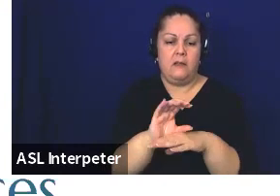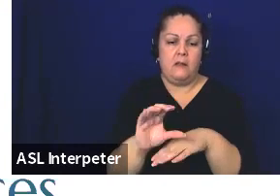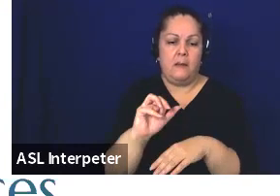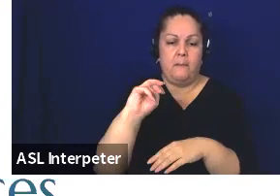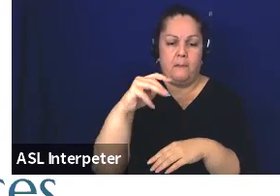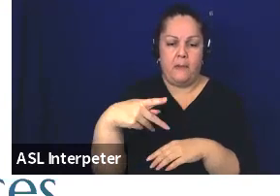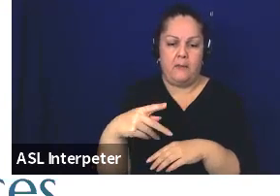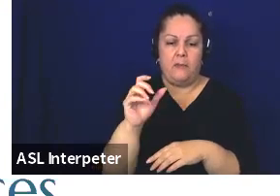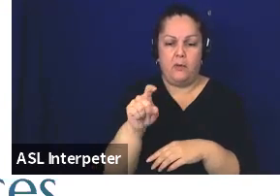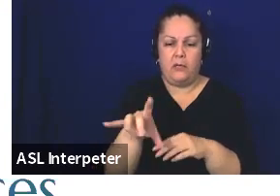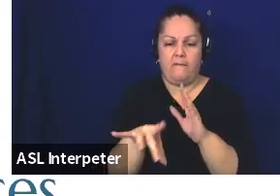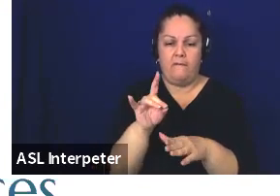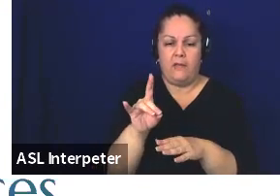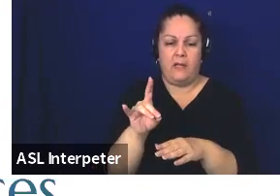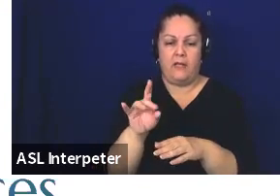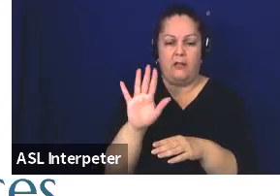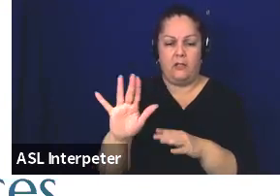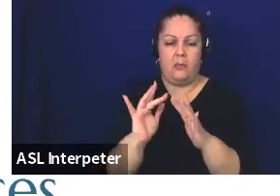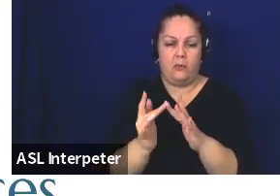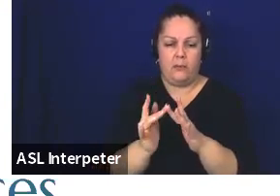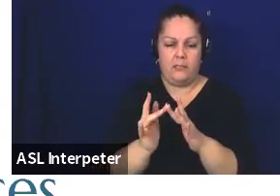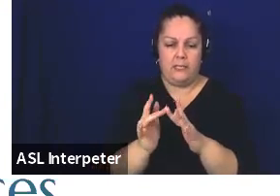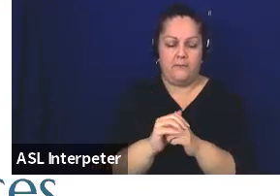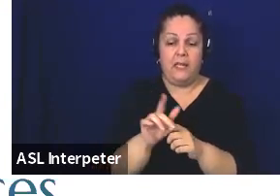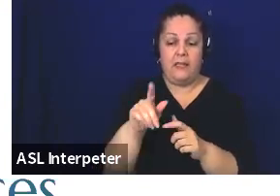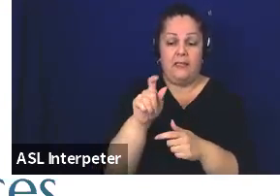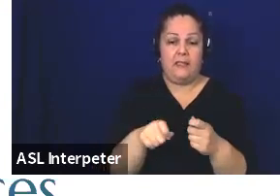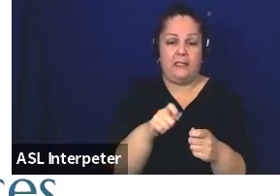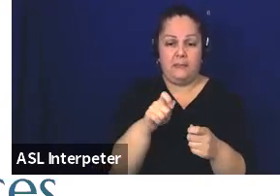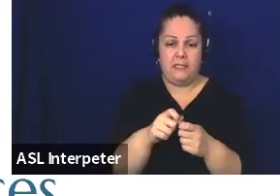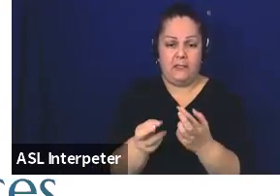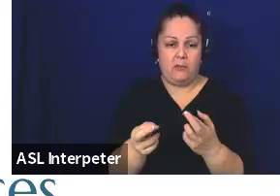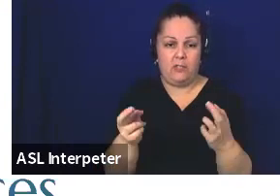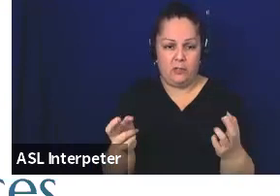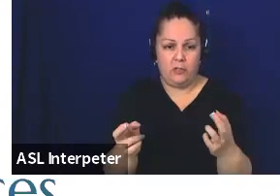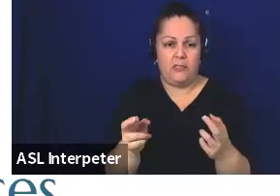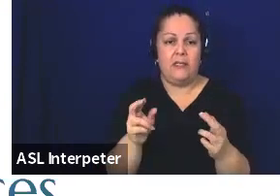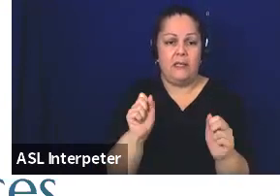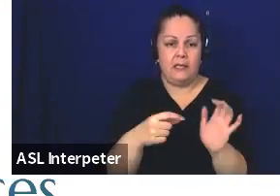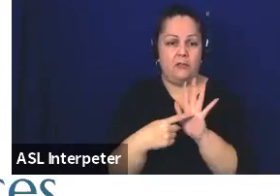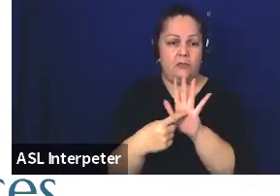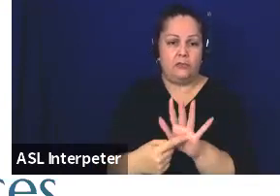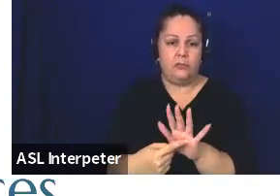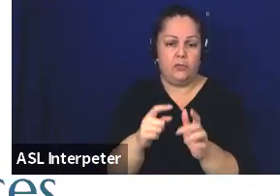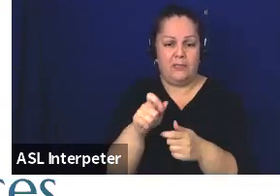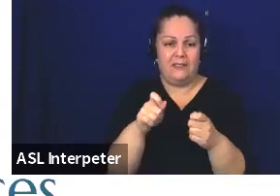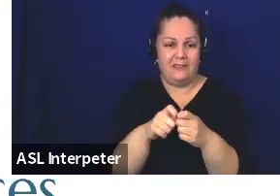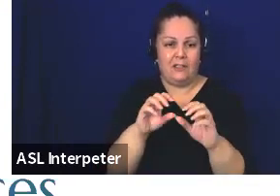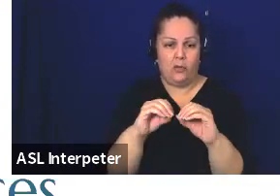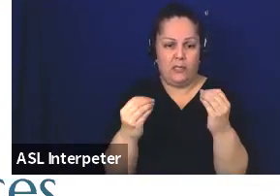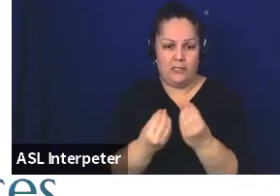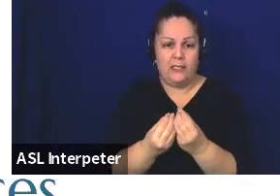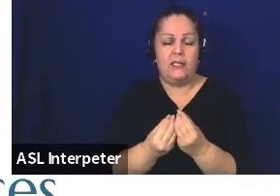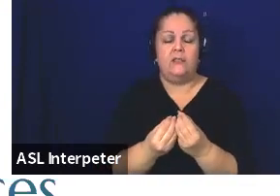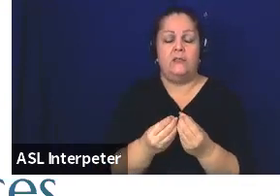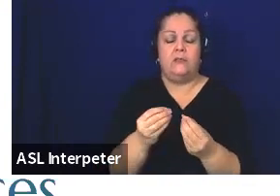which you can find on the OVC website. This particular resource can pinpoint the exact organizations and task